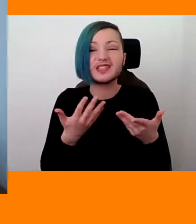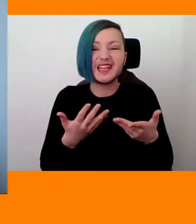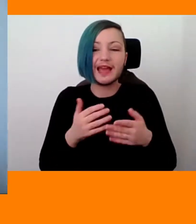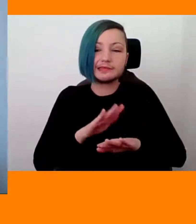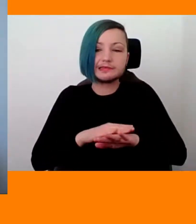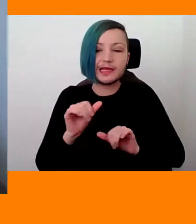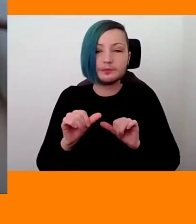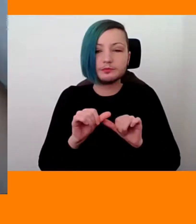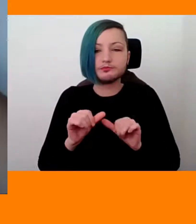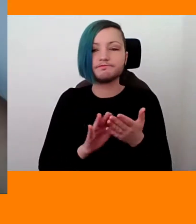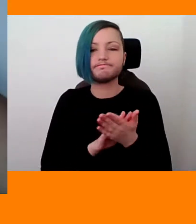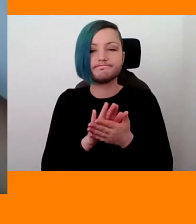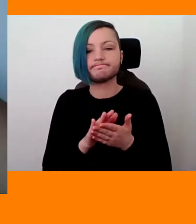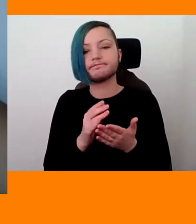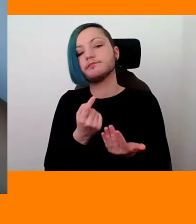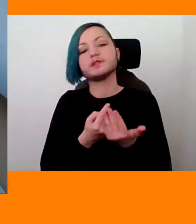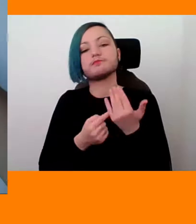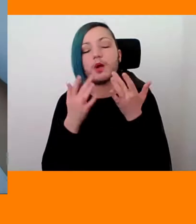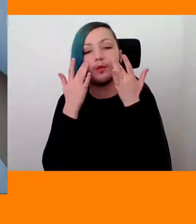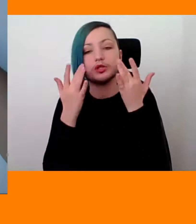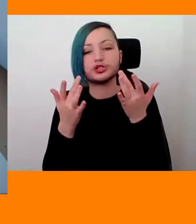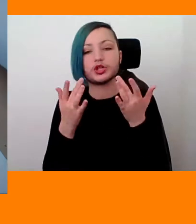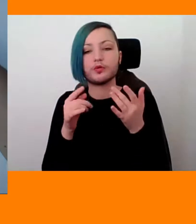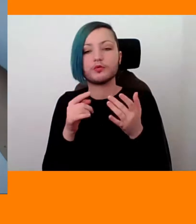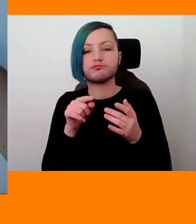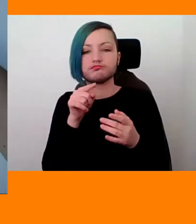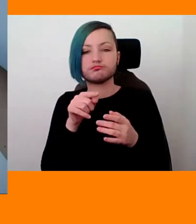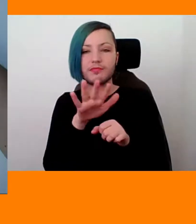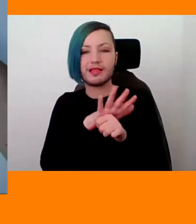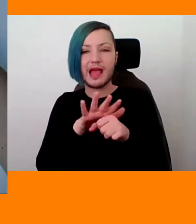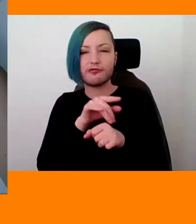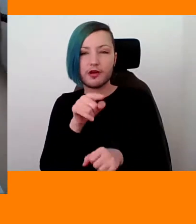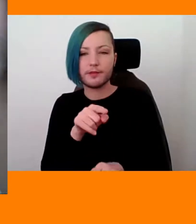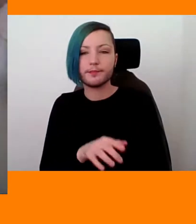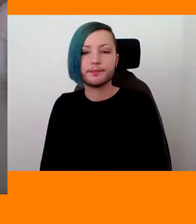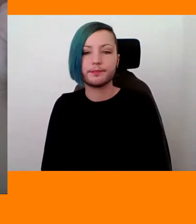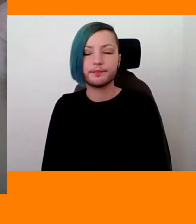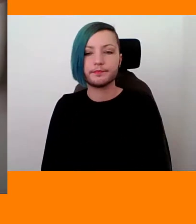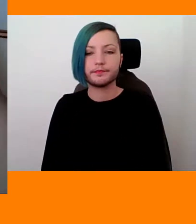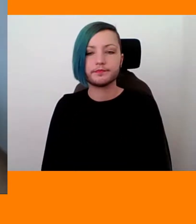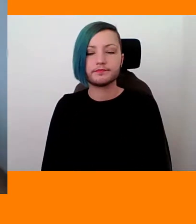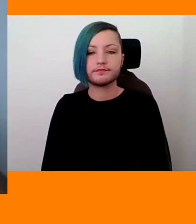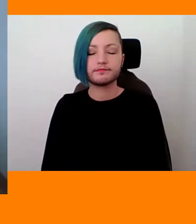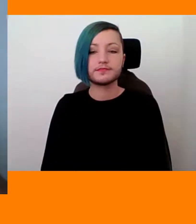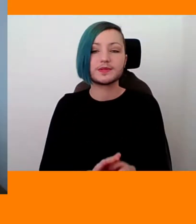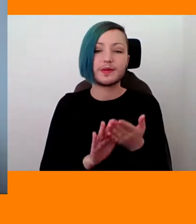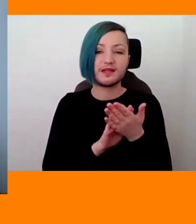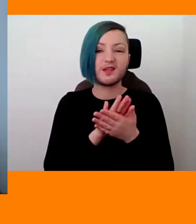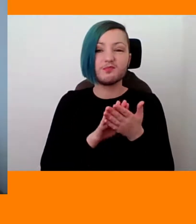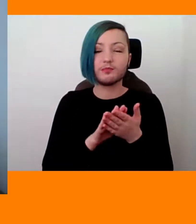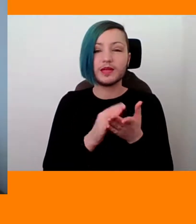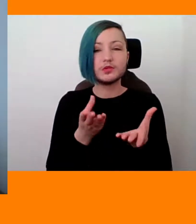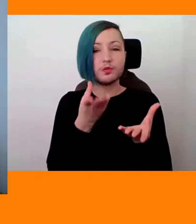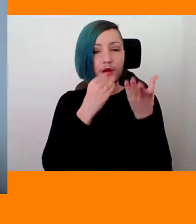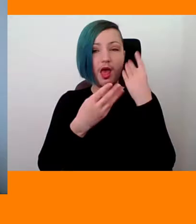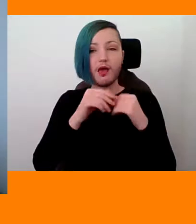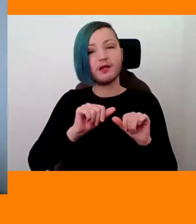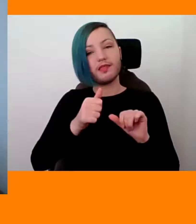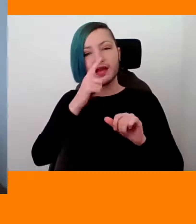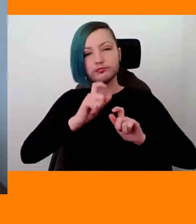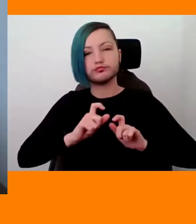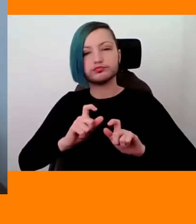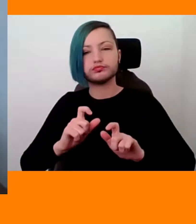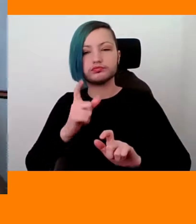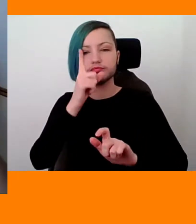time, I'm just going to show you this sort of section here. And then what you learn today, just carry that on all the way